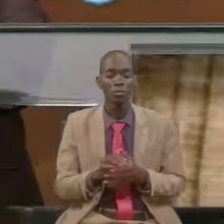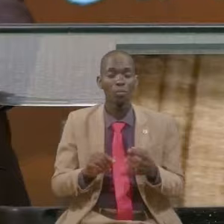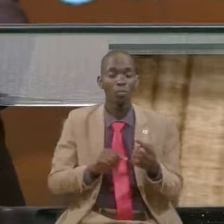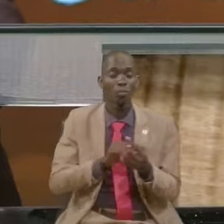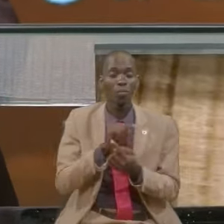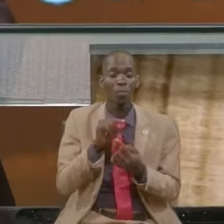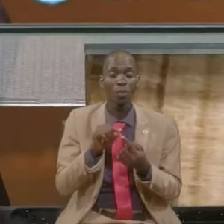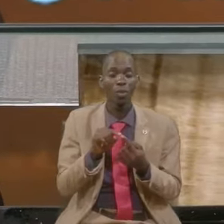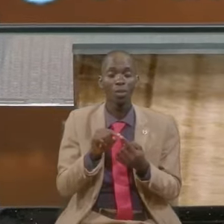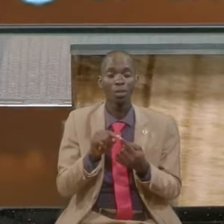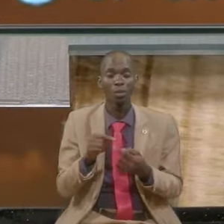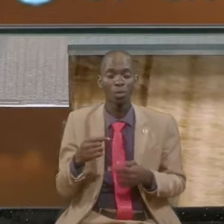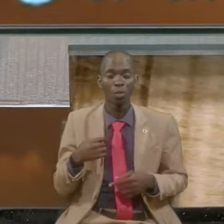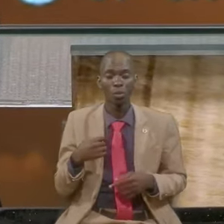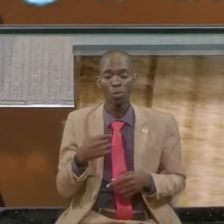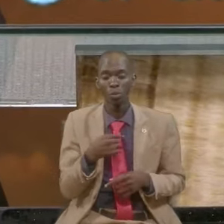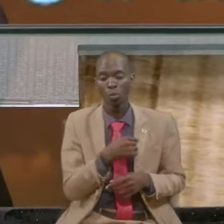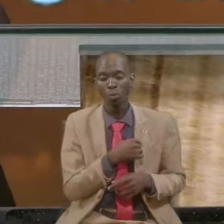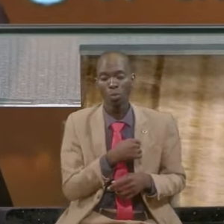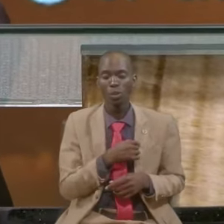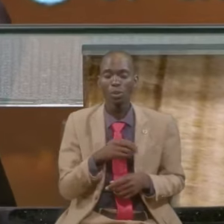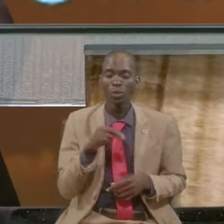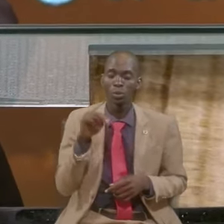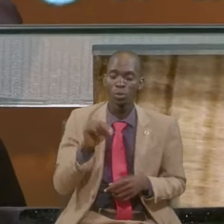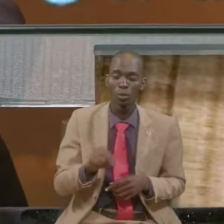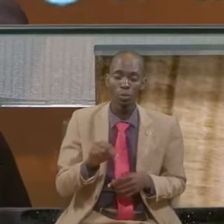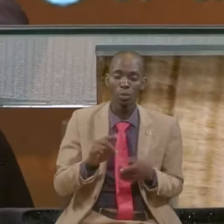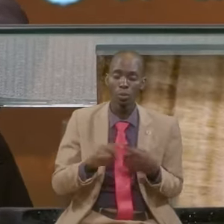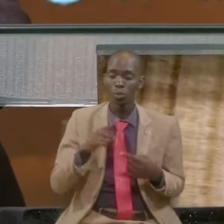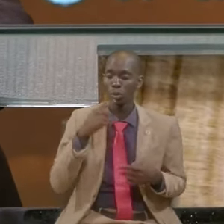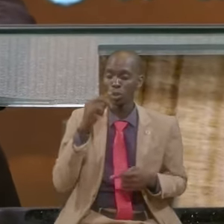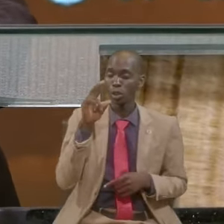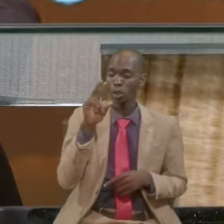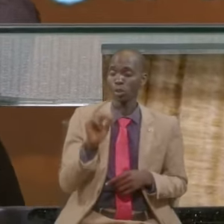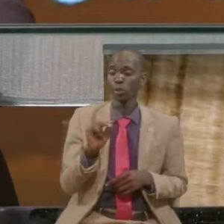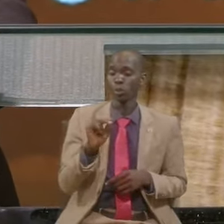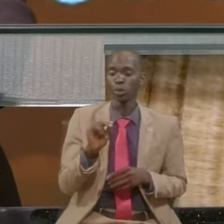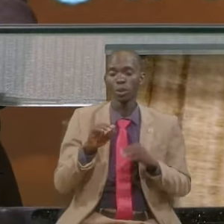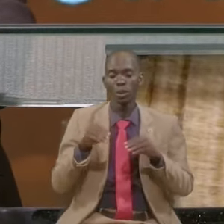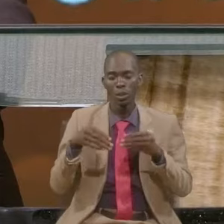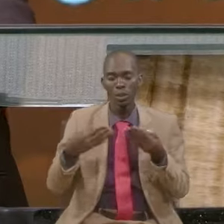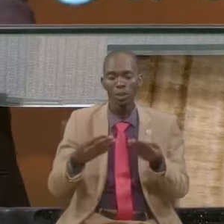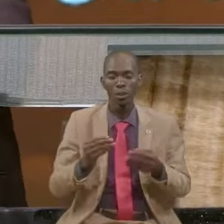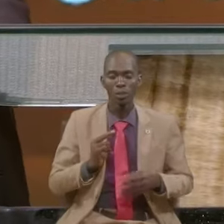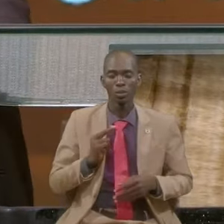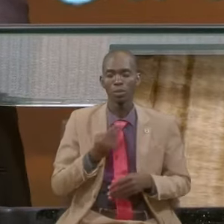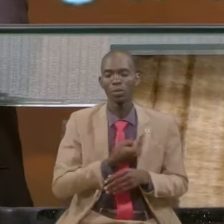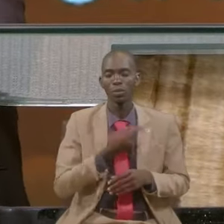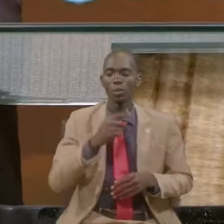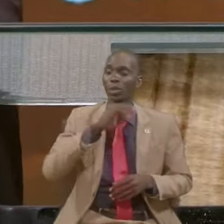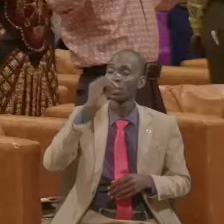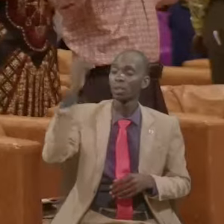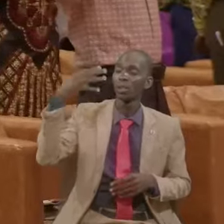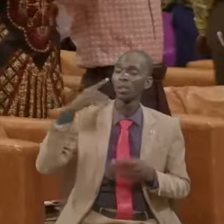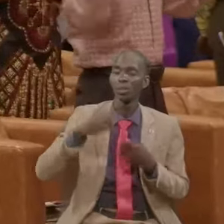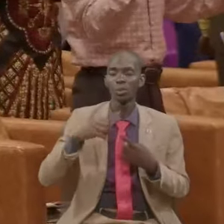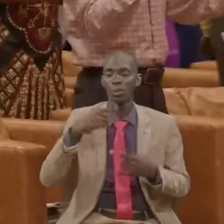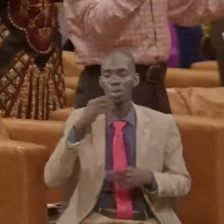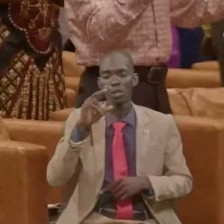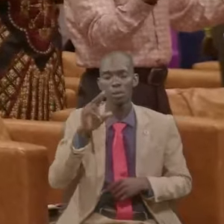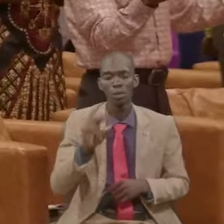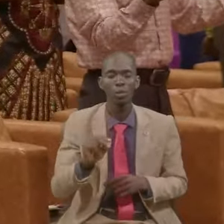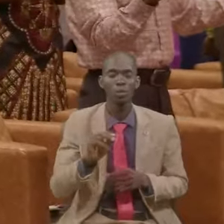When we ought to say no, give us the grace to say no.